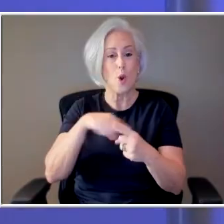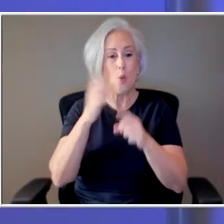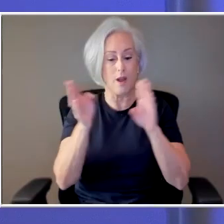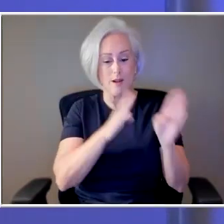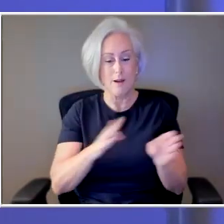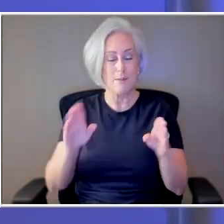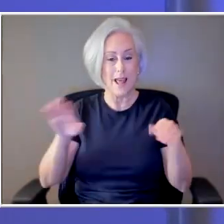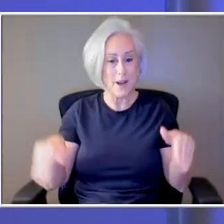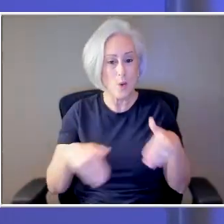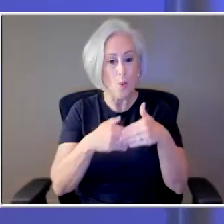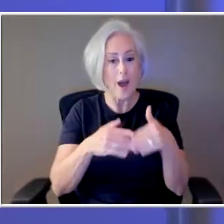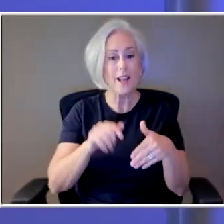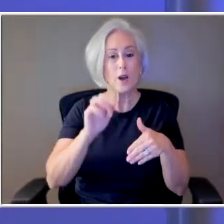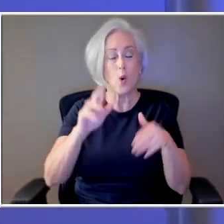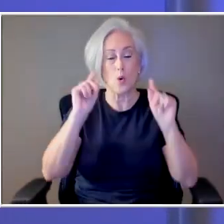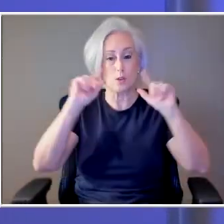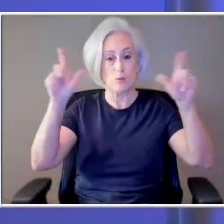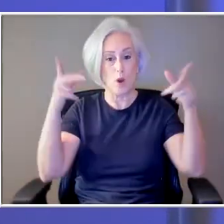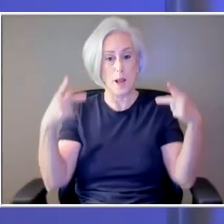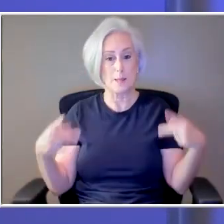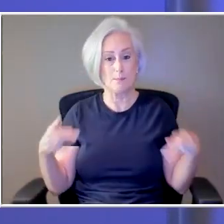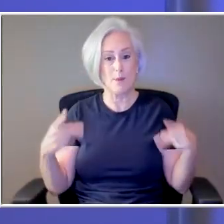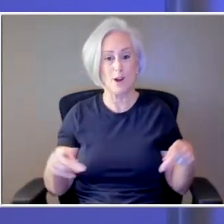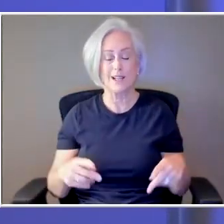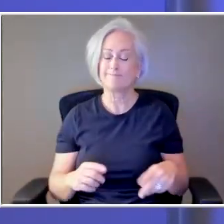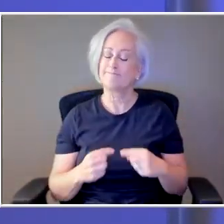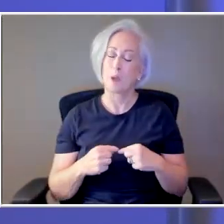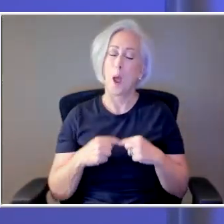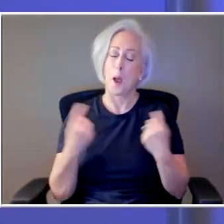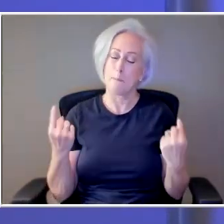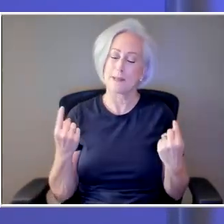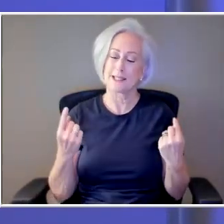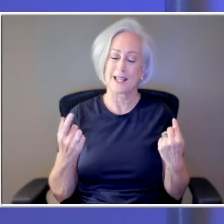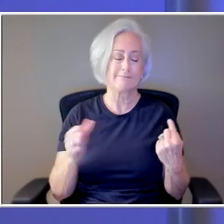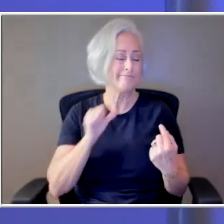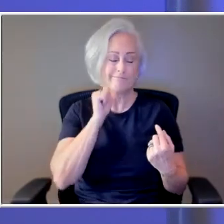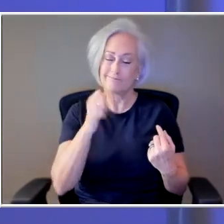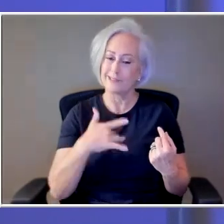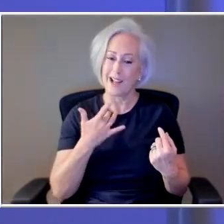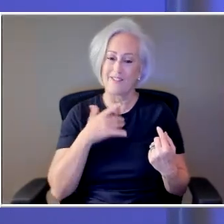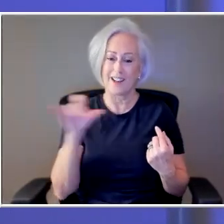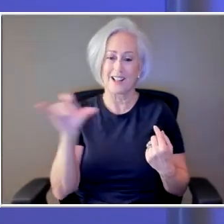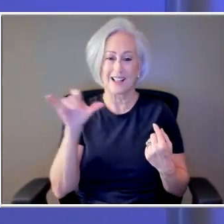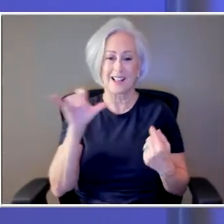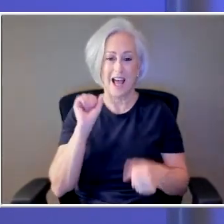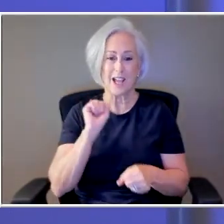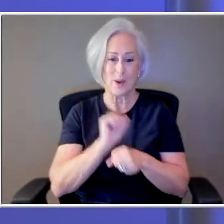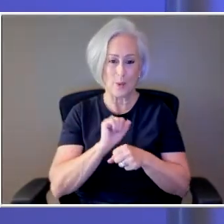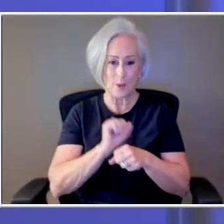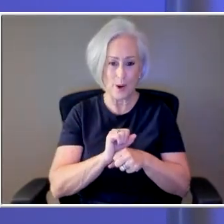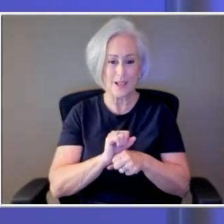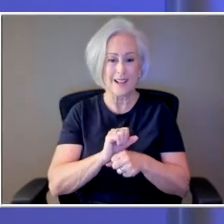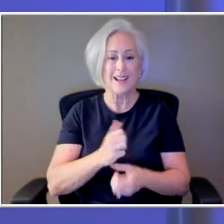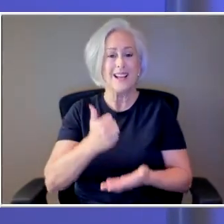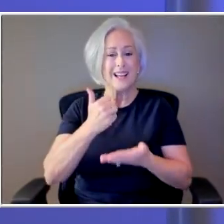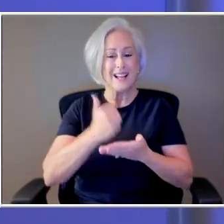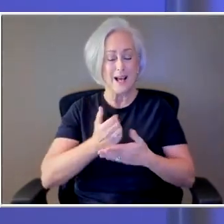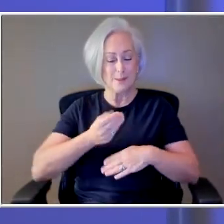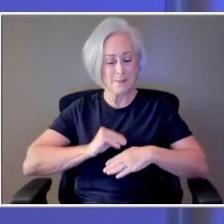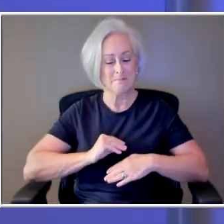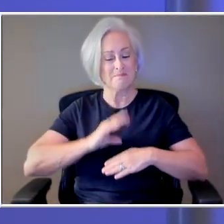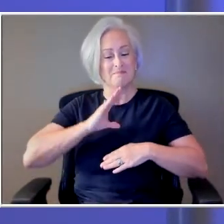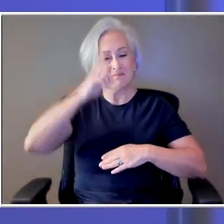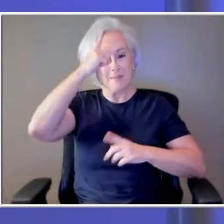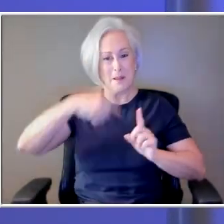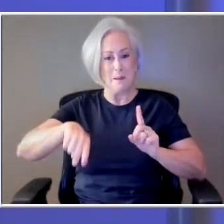actually think it's the opposite. It doesn't feel like work at all. Those are the moments where we get to fill our cups and pour into our patients in a completely different way. I